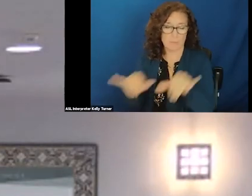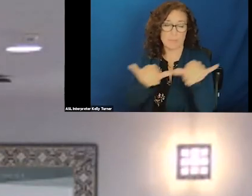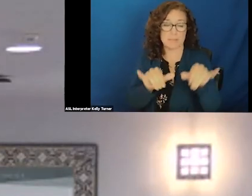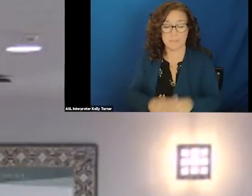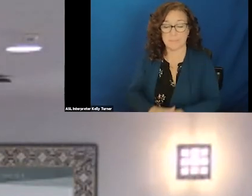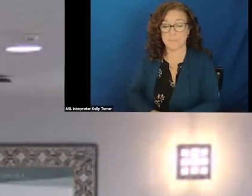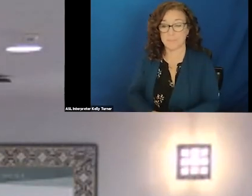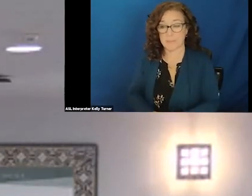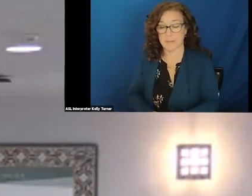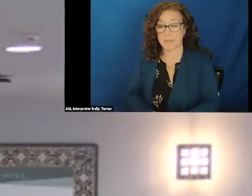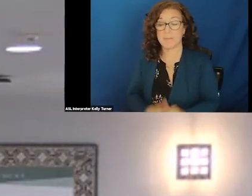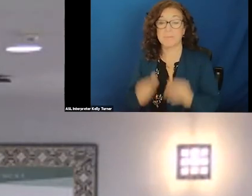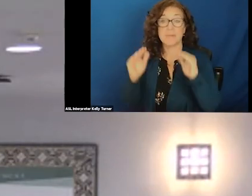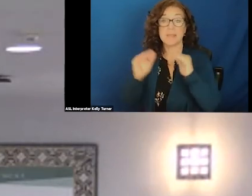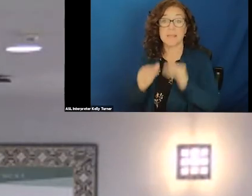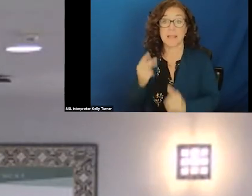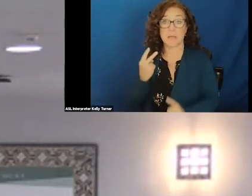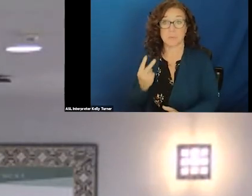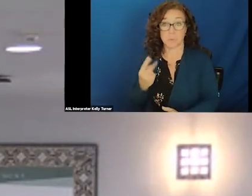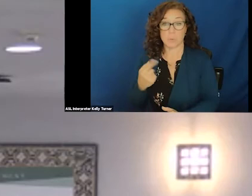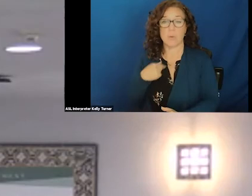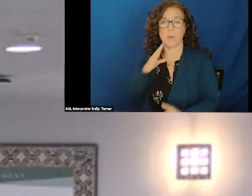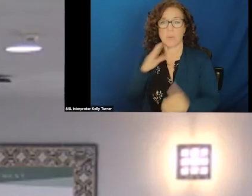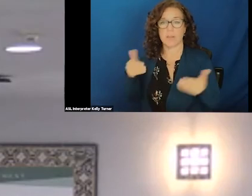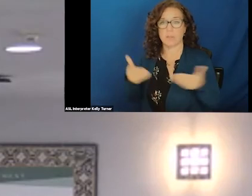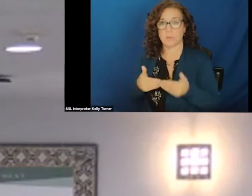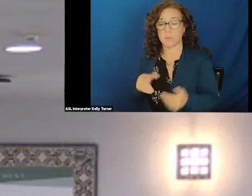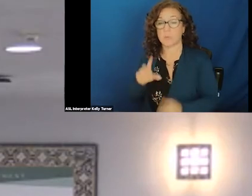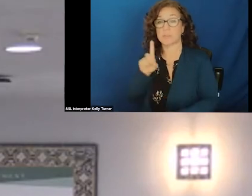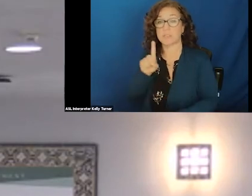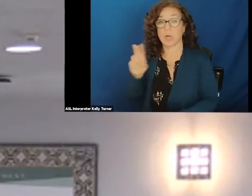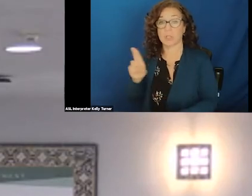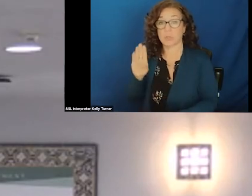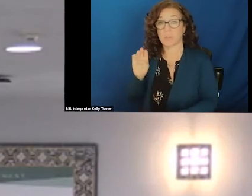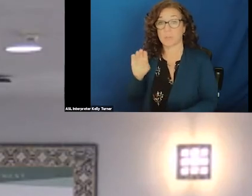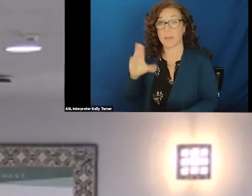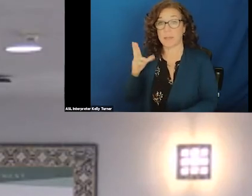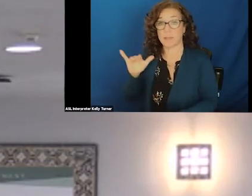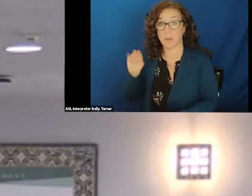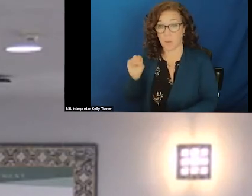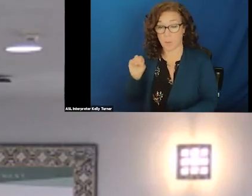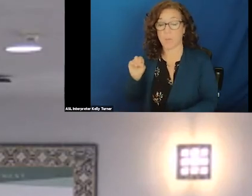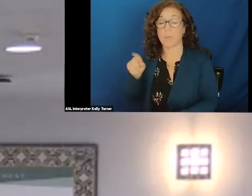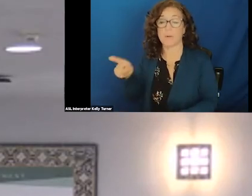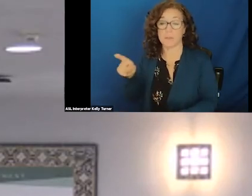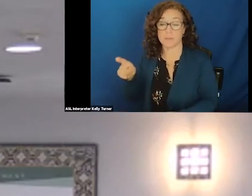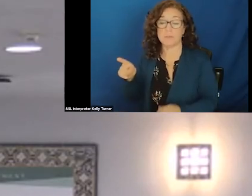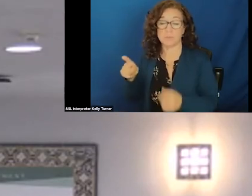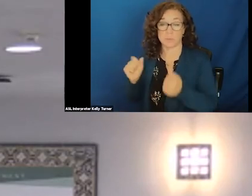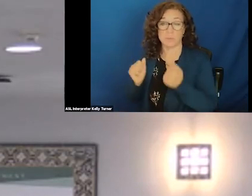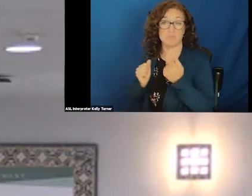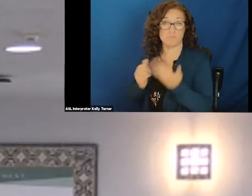to bring them forward. They are super important, especially as we've spent so much time today talking about